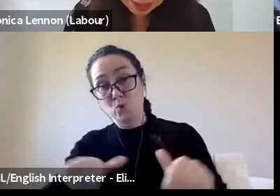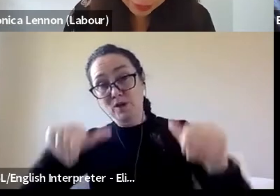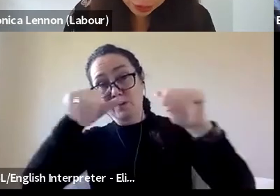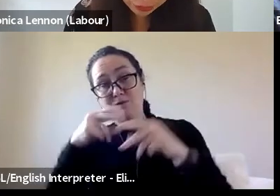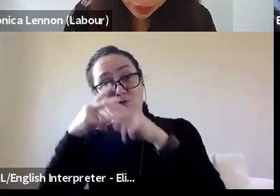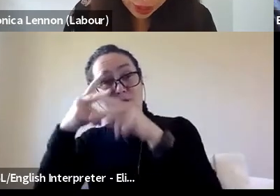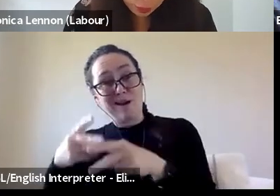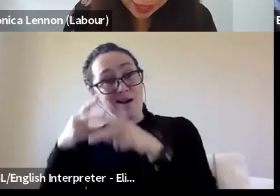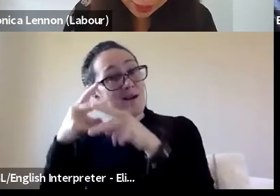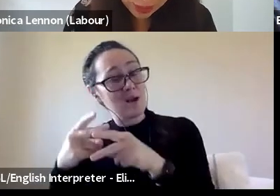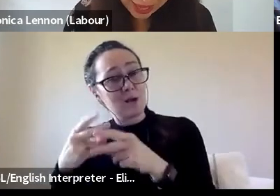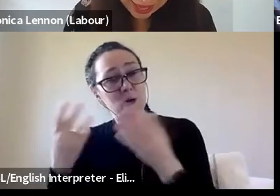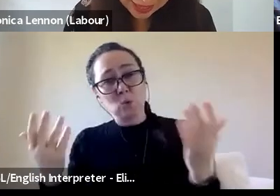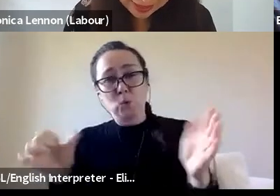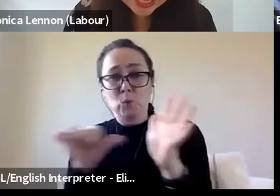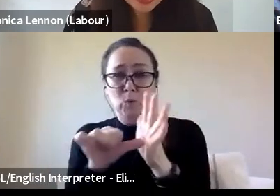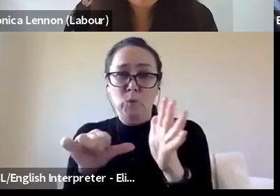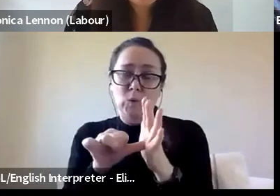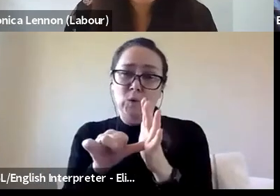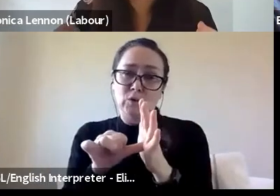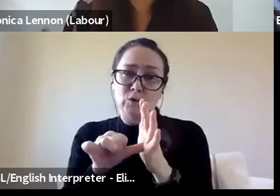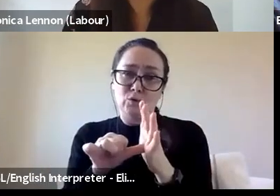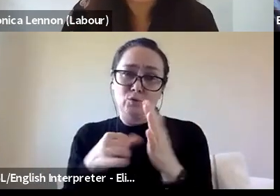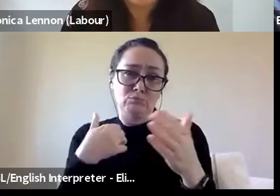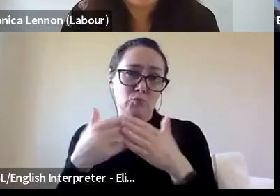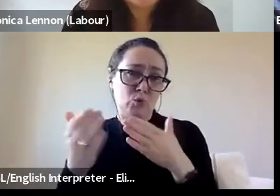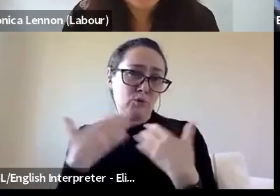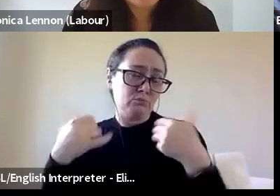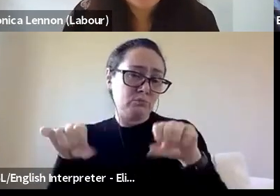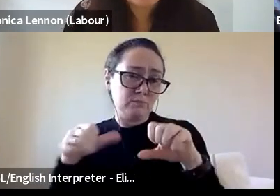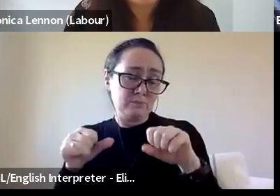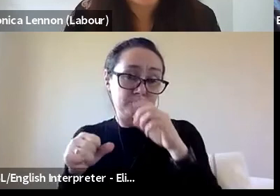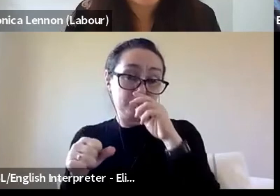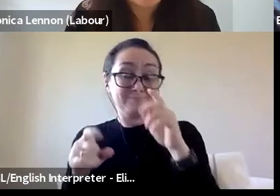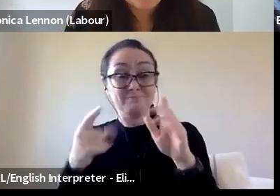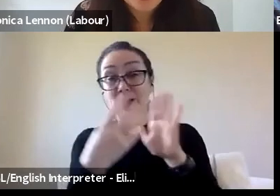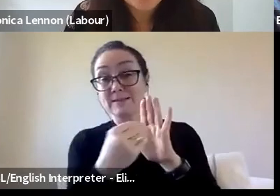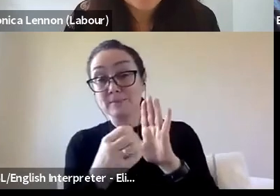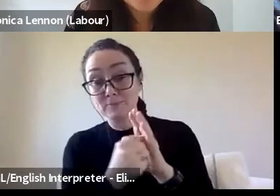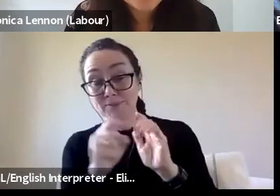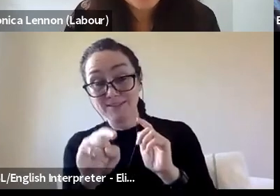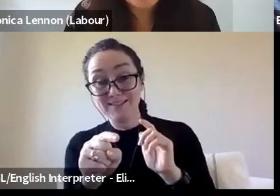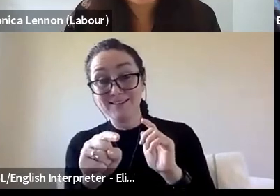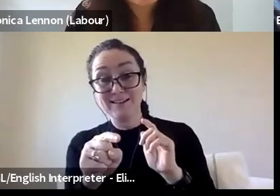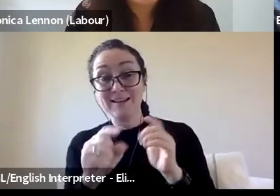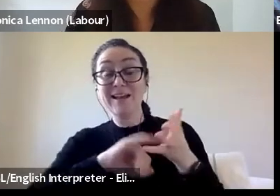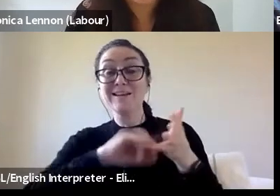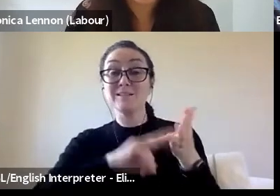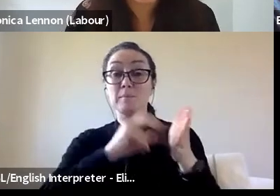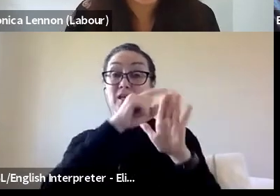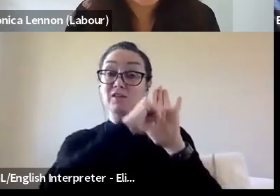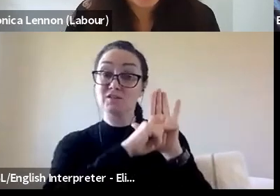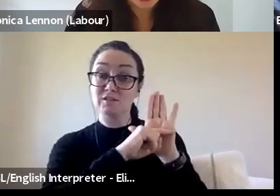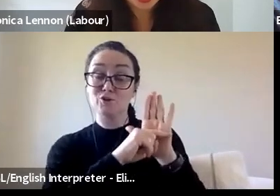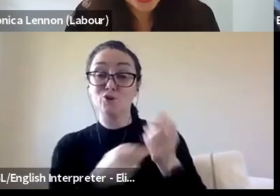give the example of where we had a great piece of legislation from the SNP through the treatment time guarantee, but that law